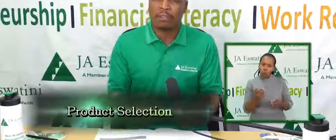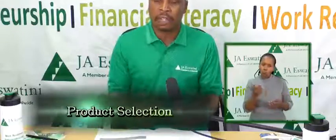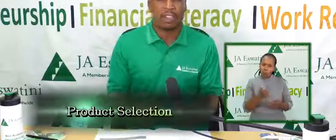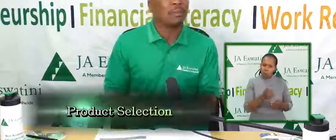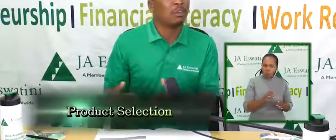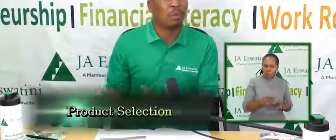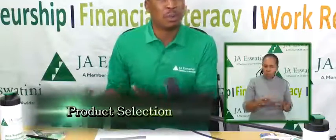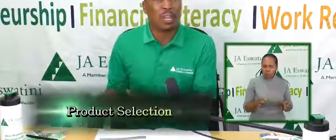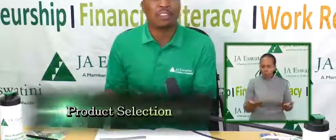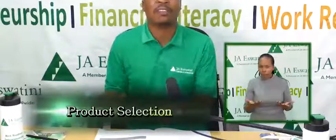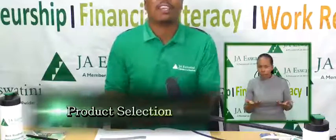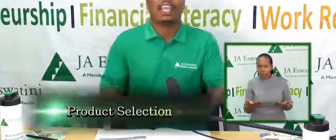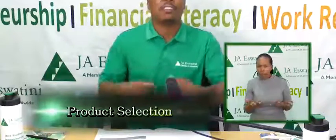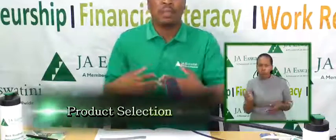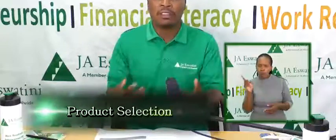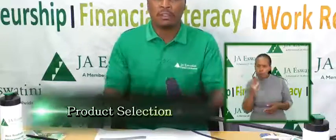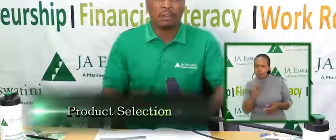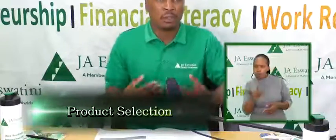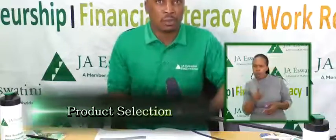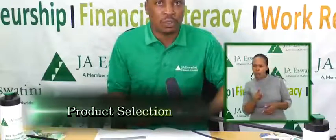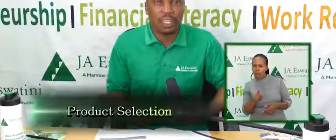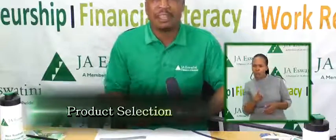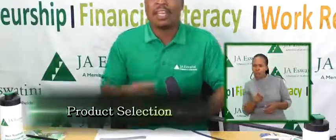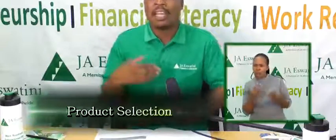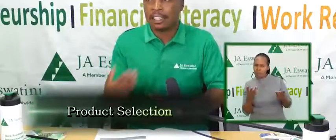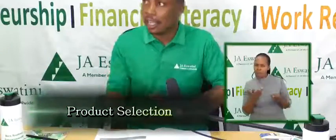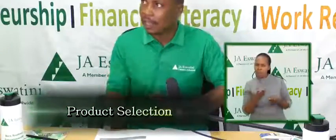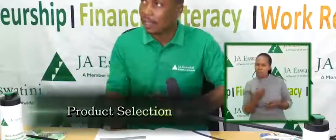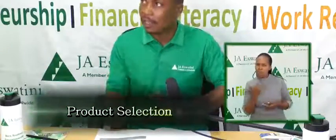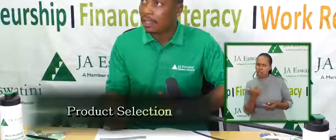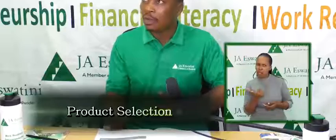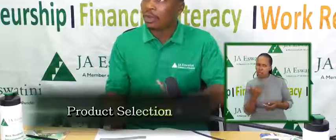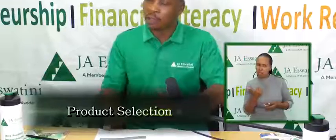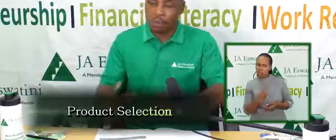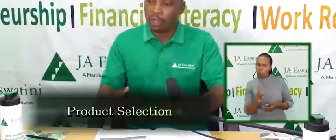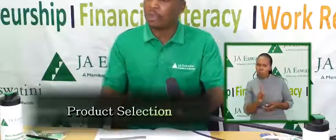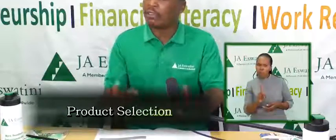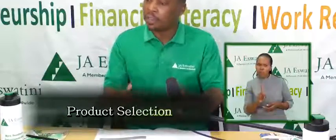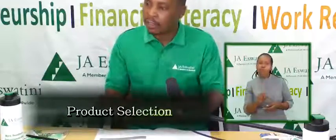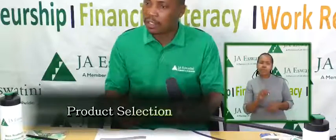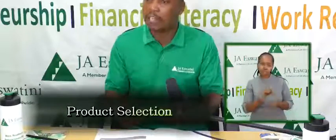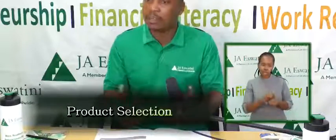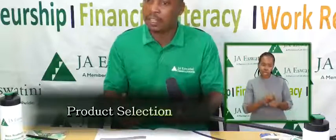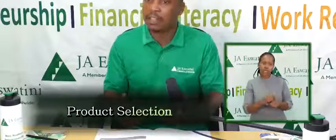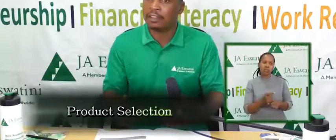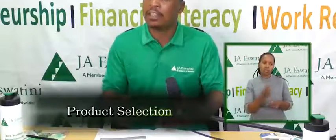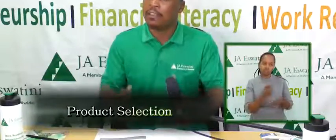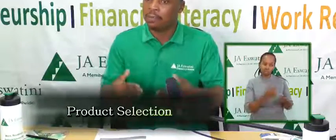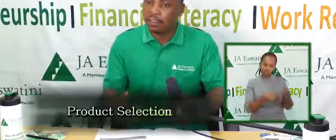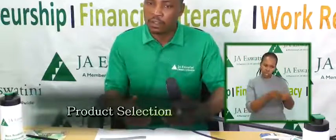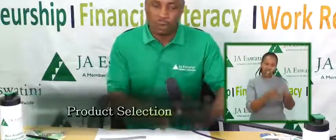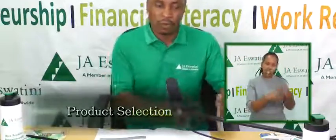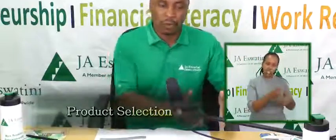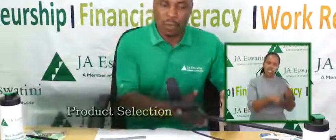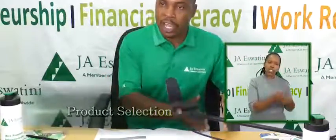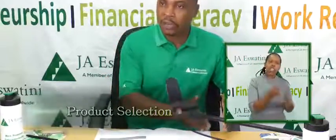you found that the most popular is expensive to produce, then later you can first, let me say this,